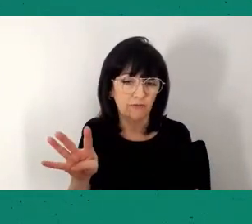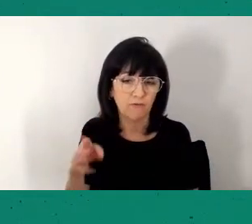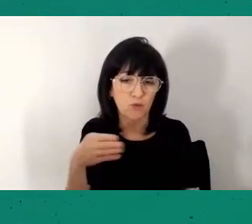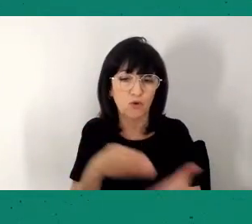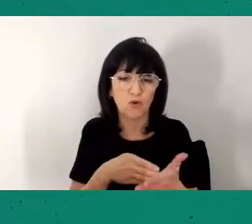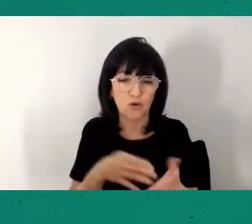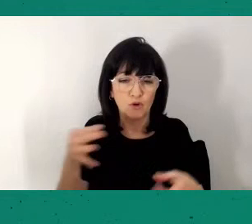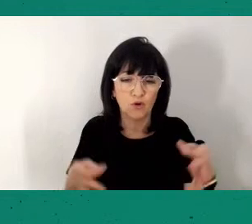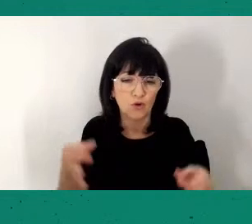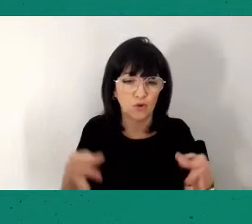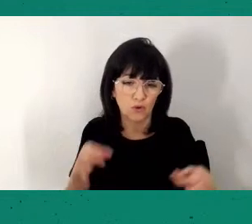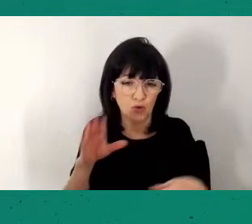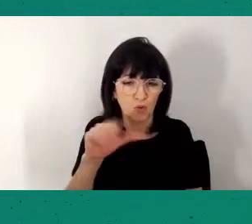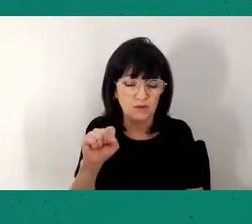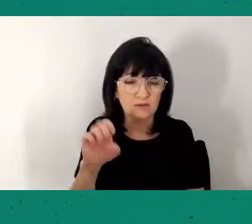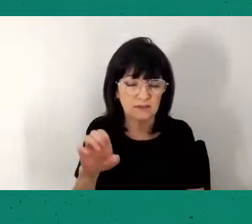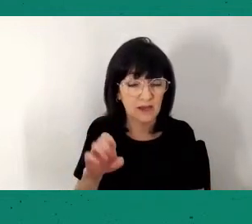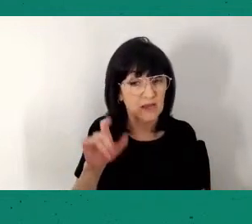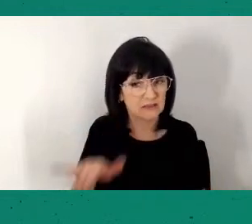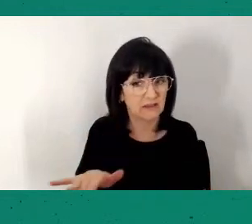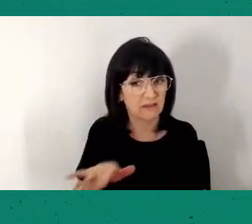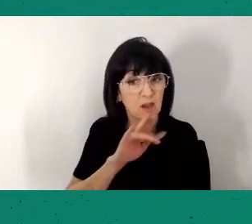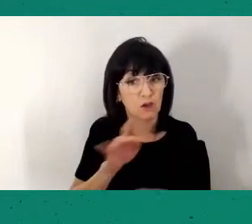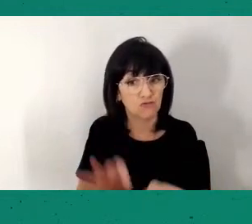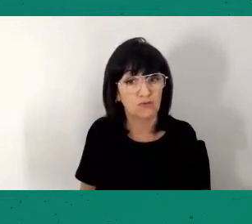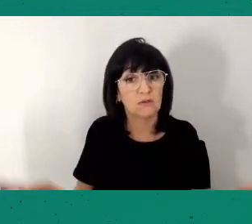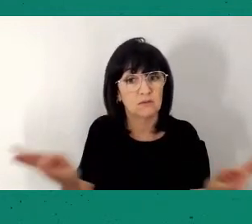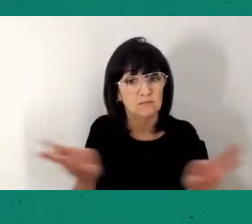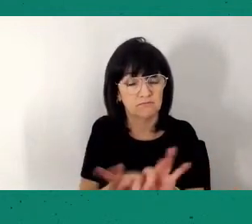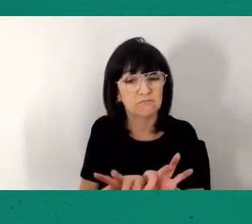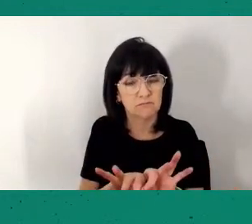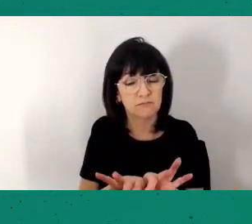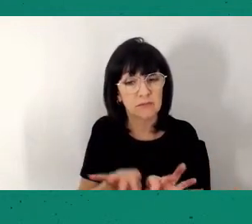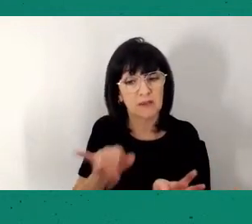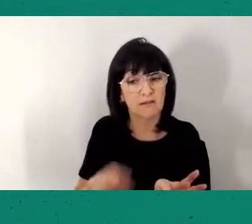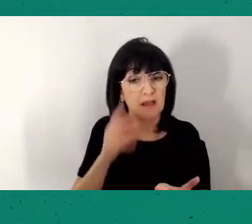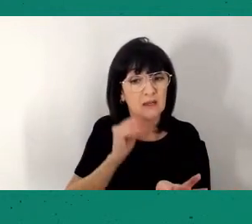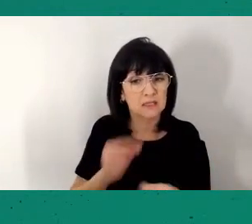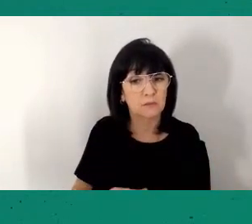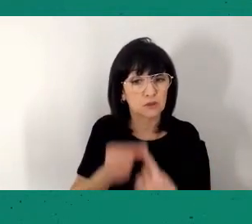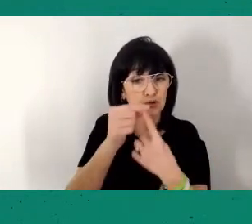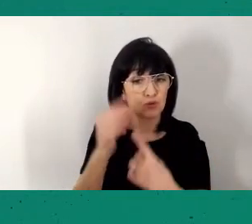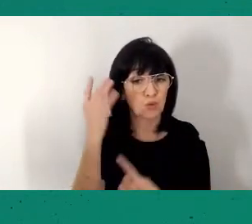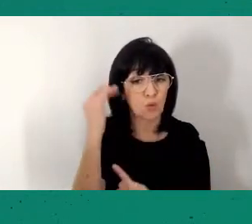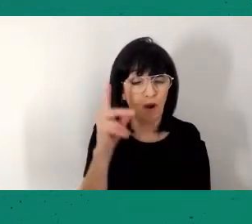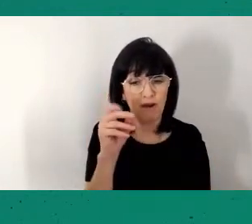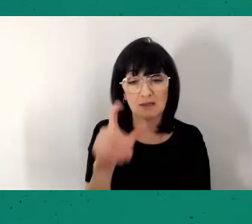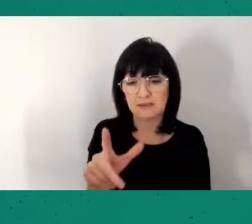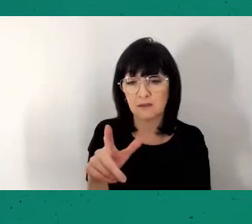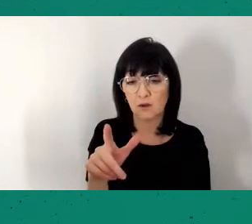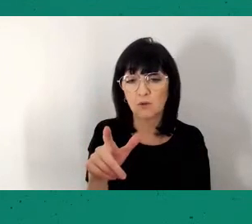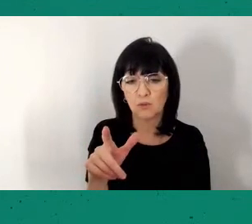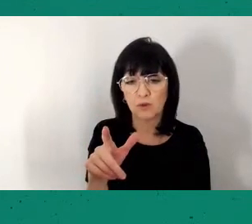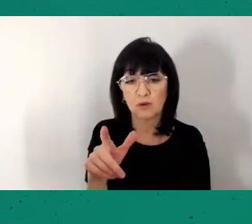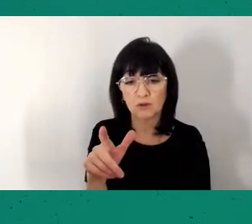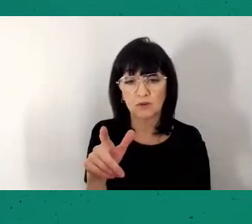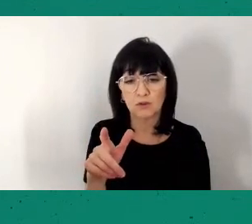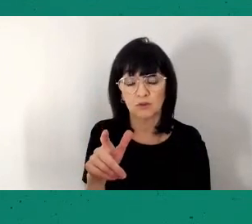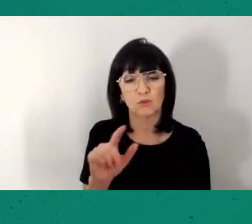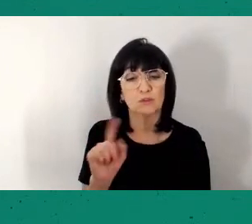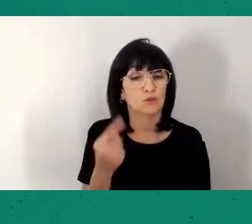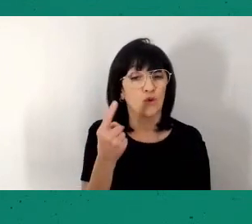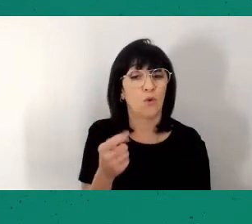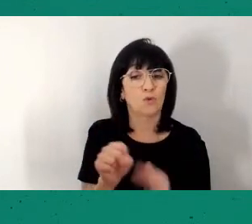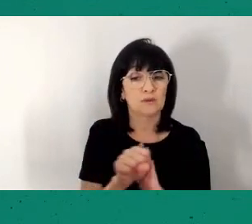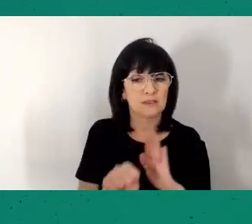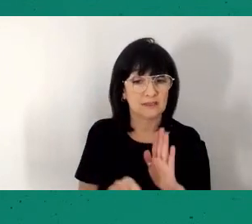was significant. And what makes that experience unique was Delaware was the only state where